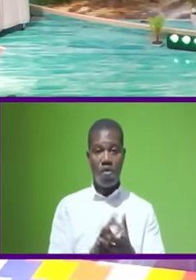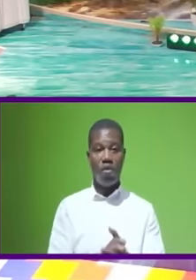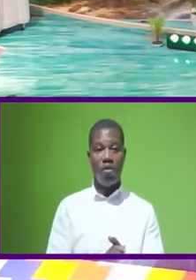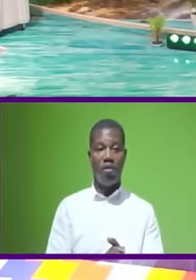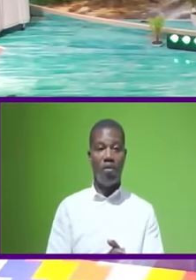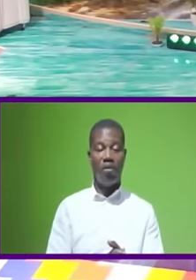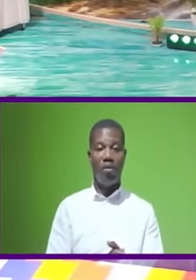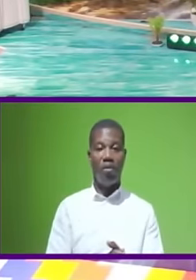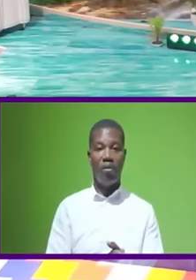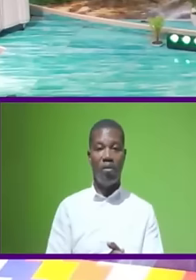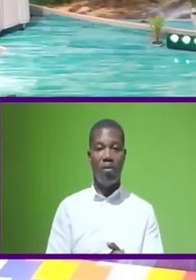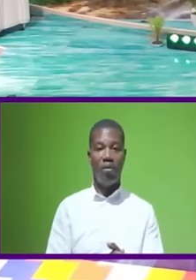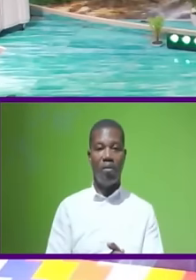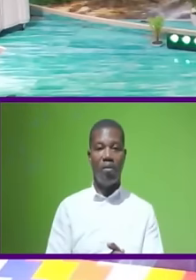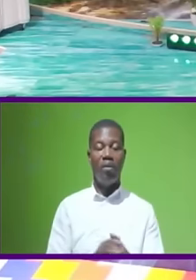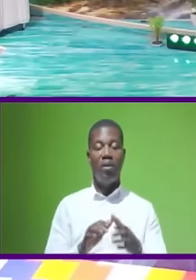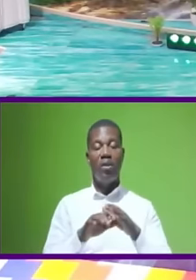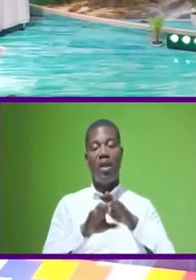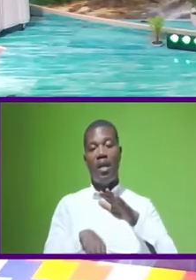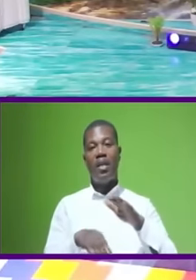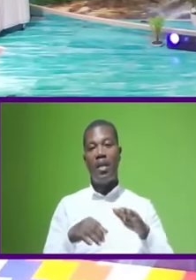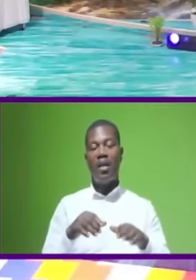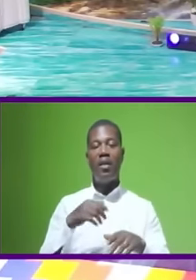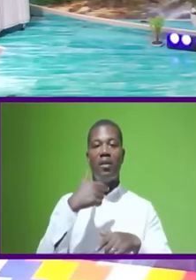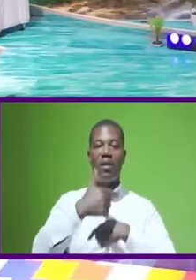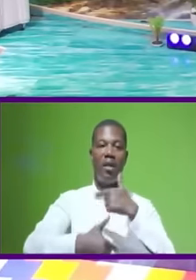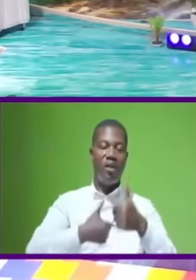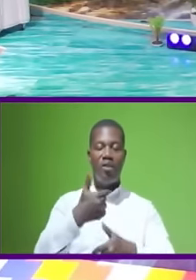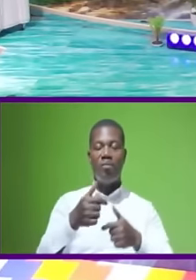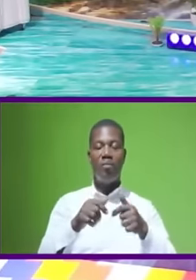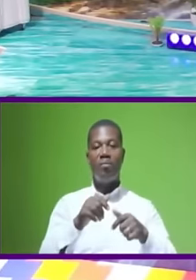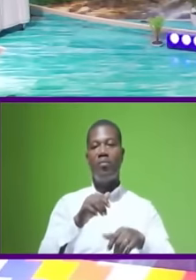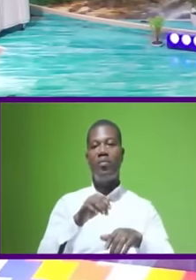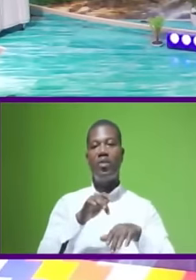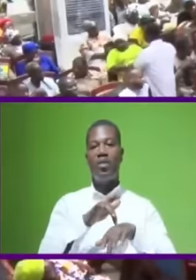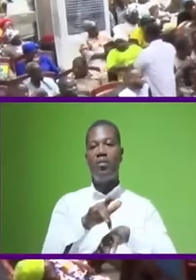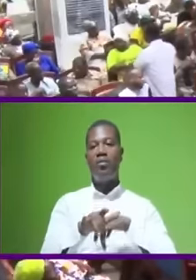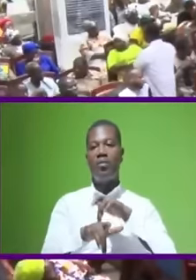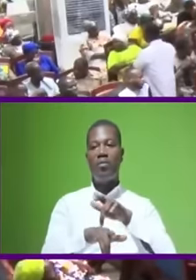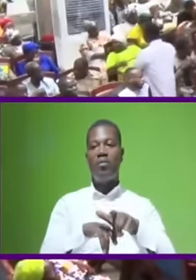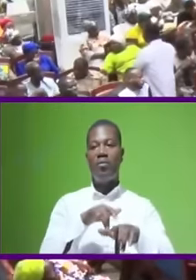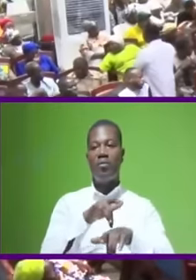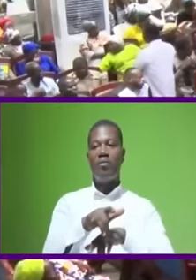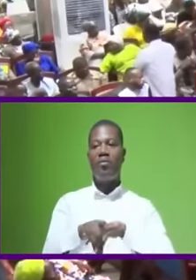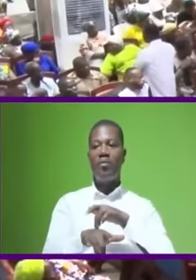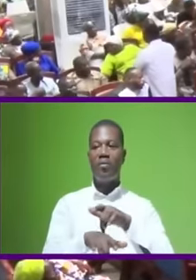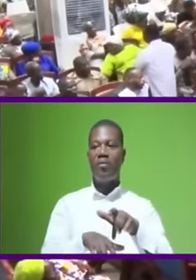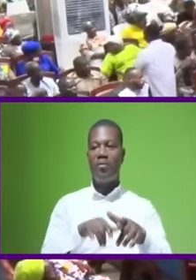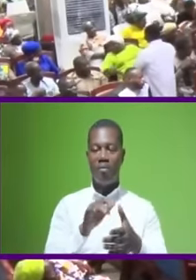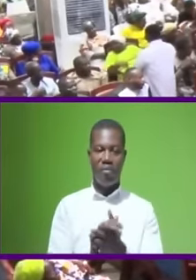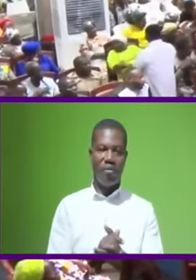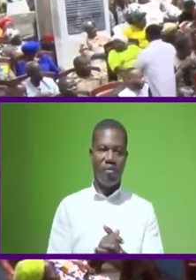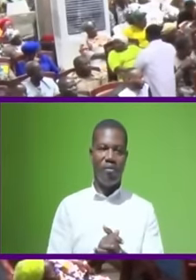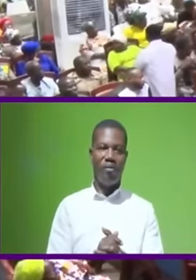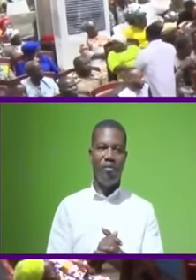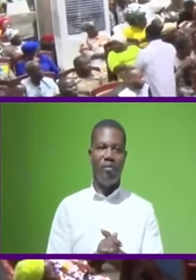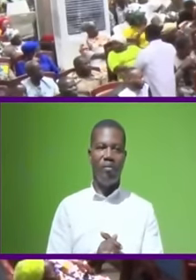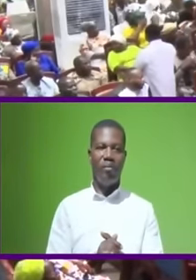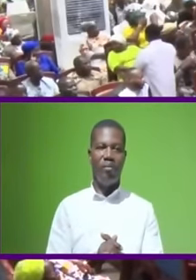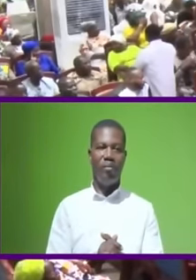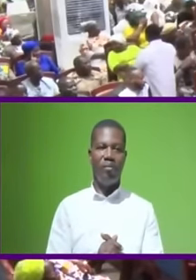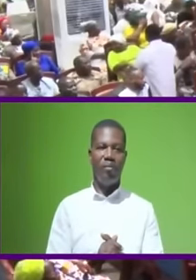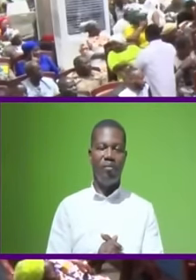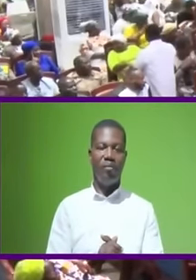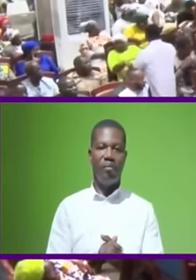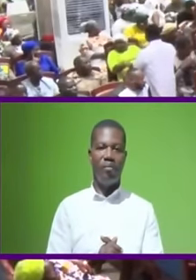So all the fruit of grace Adomonase. And the money that you have come to give, they've all come to